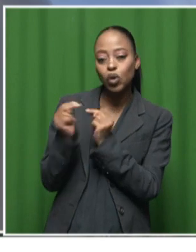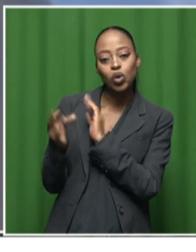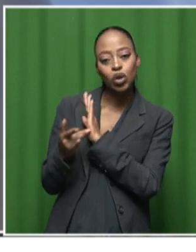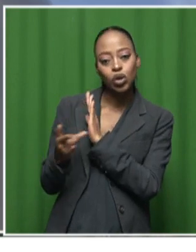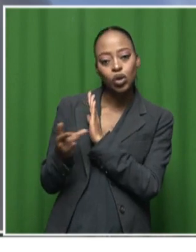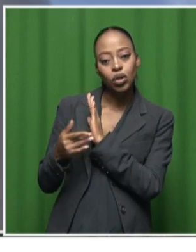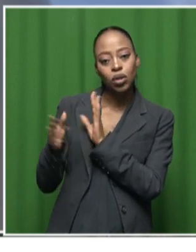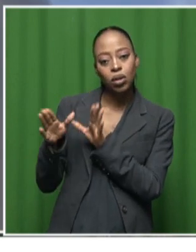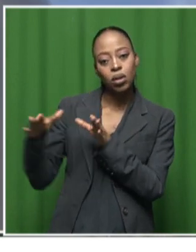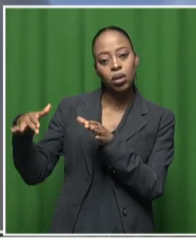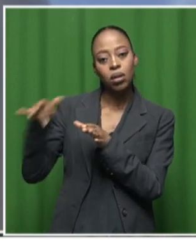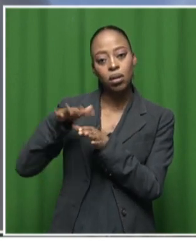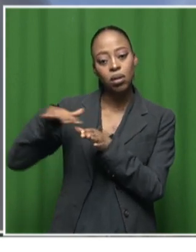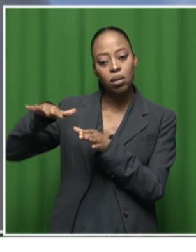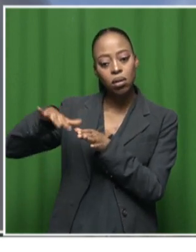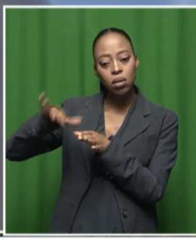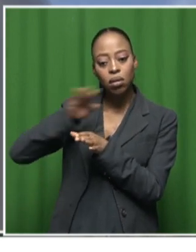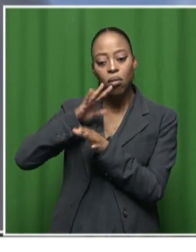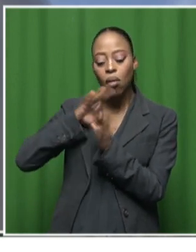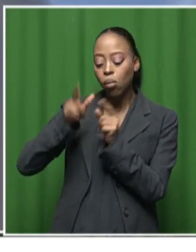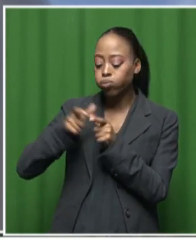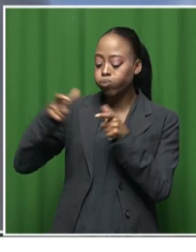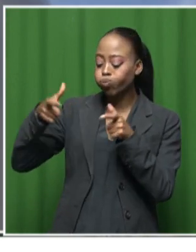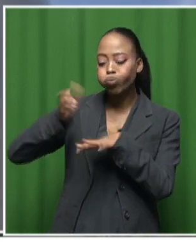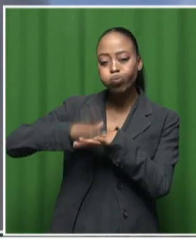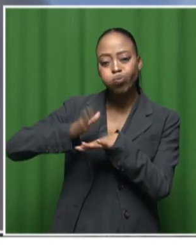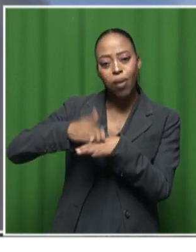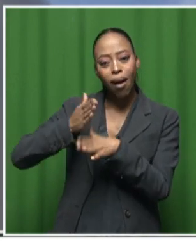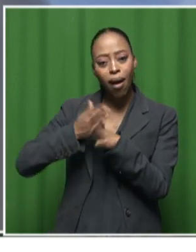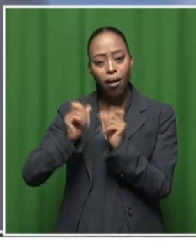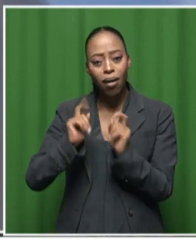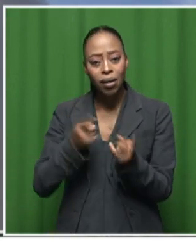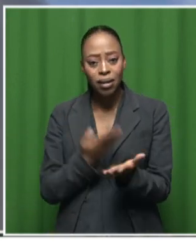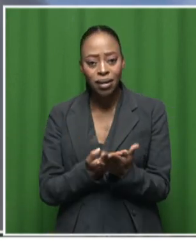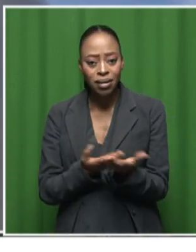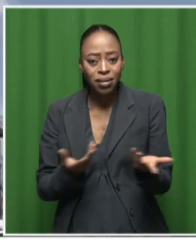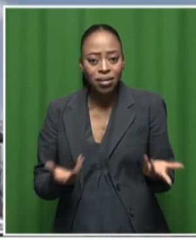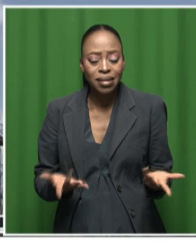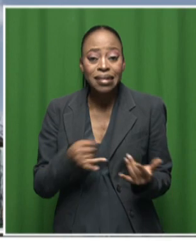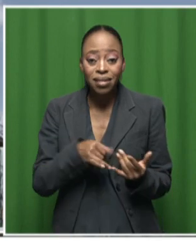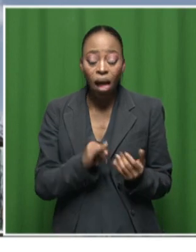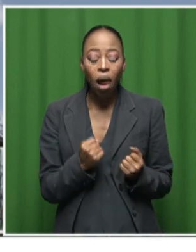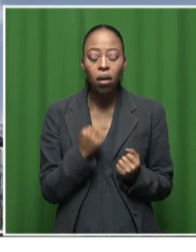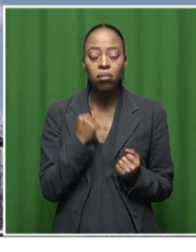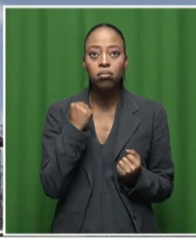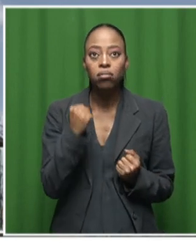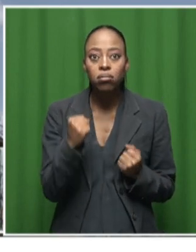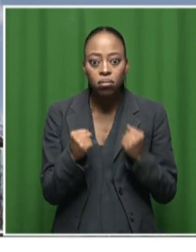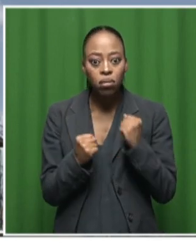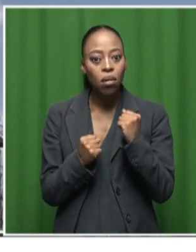sectors that have the potential to grow employment, we struggle to find the